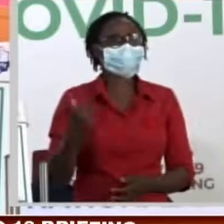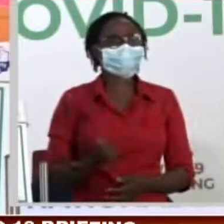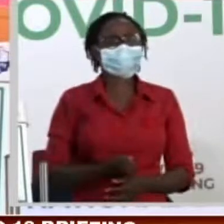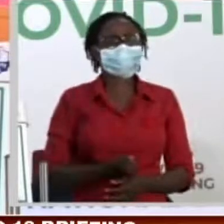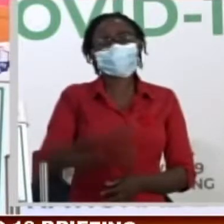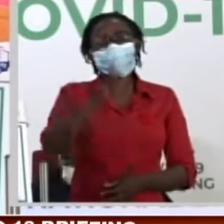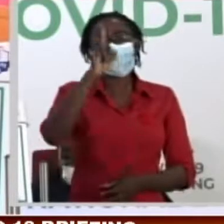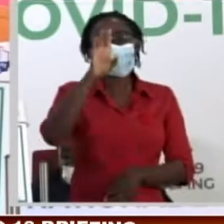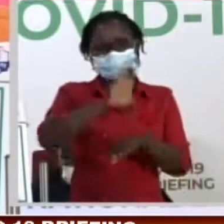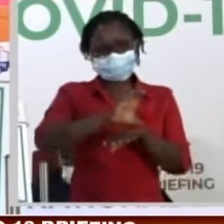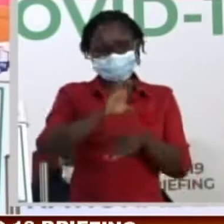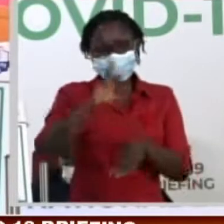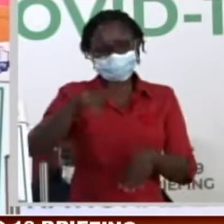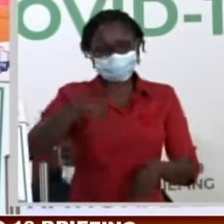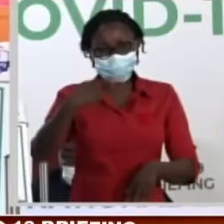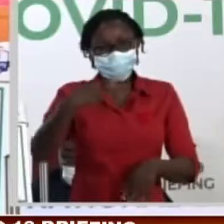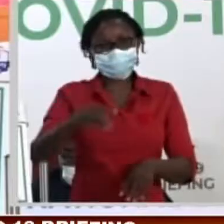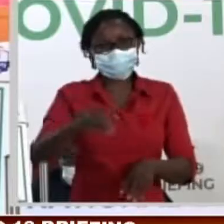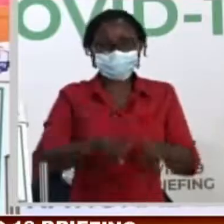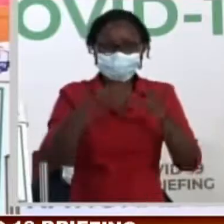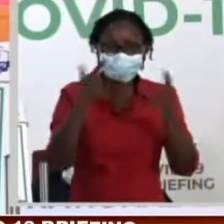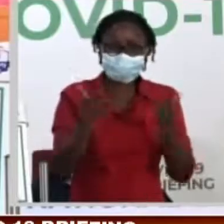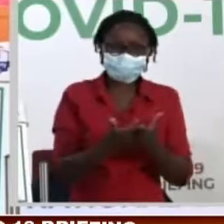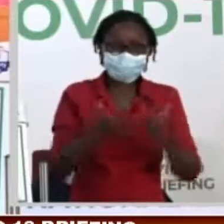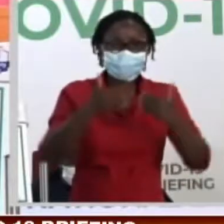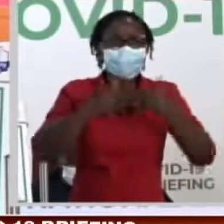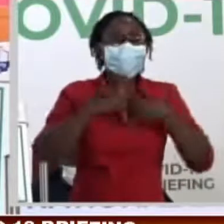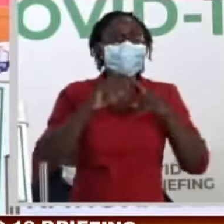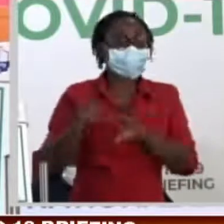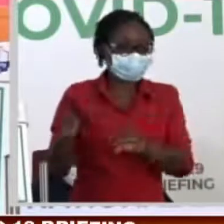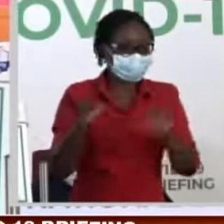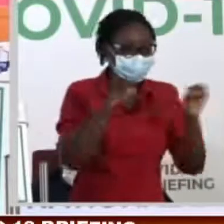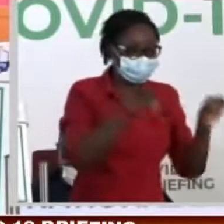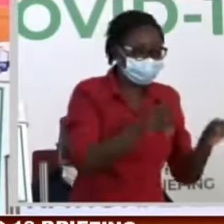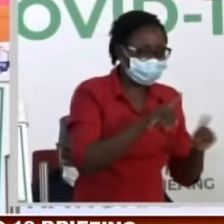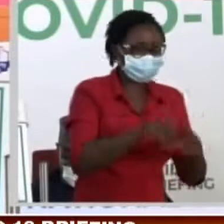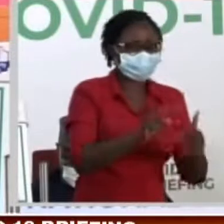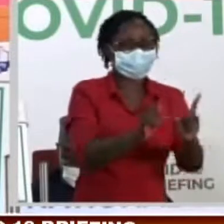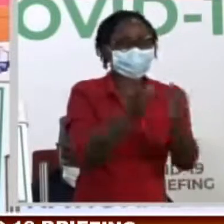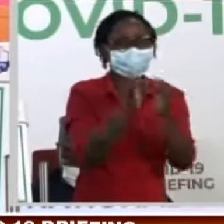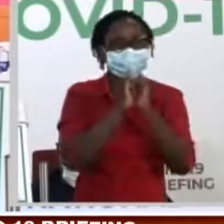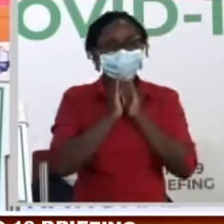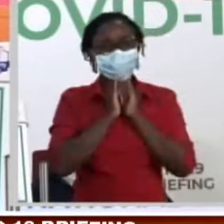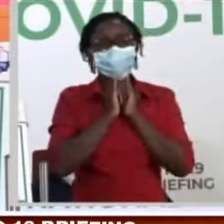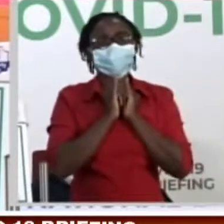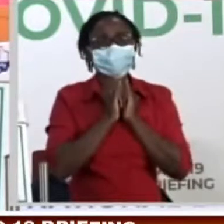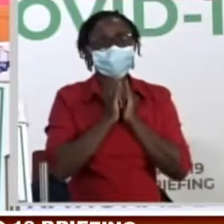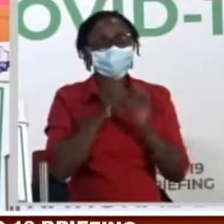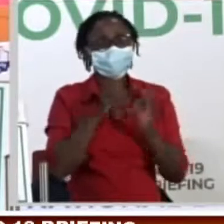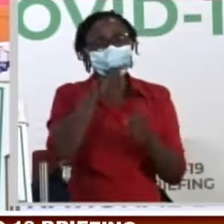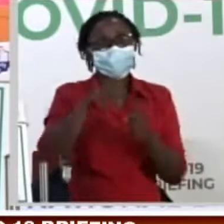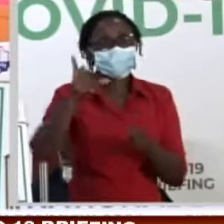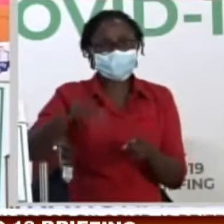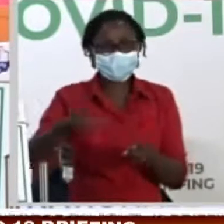religious group had to be put in quarantine, having tested positive.